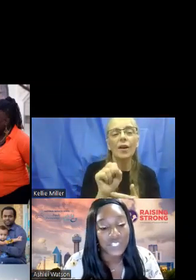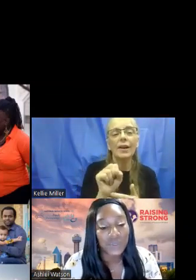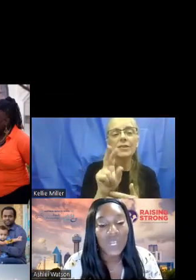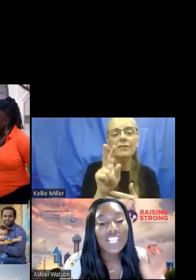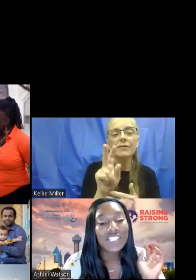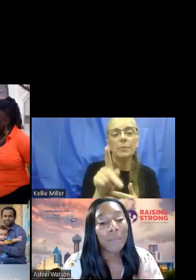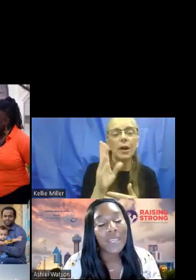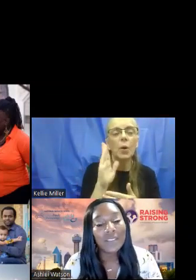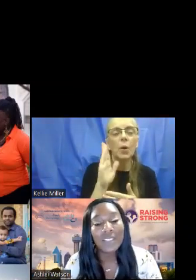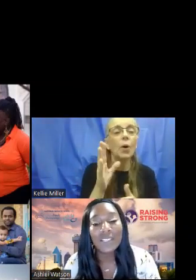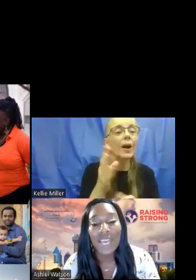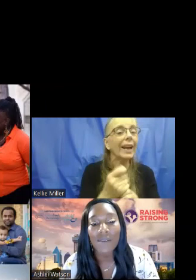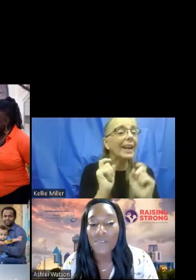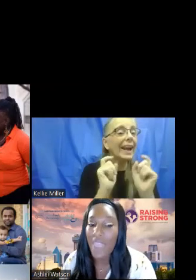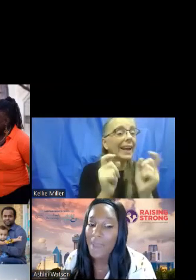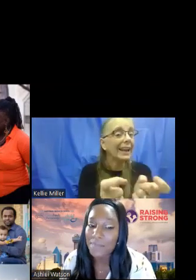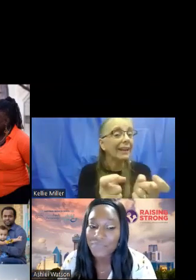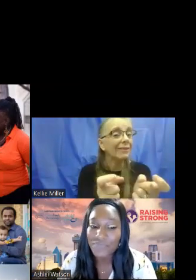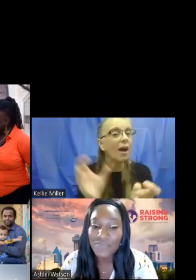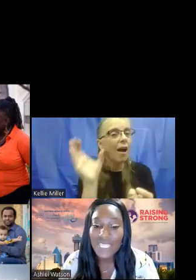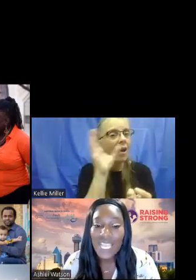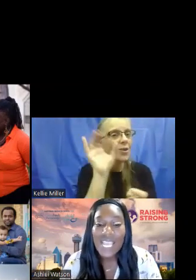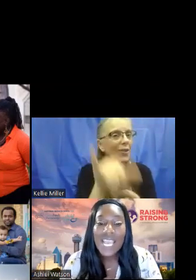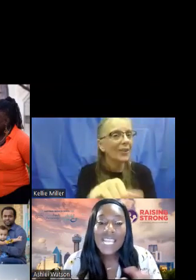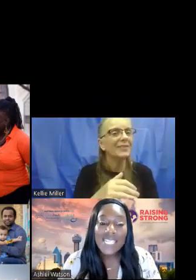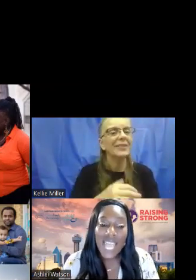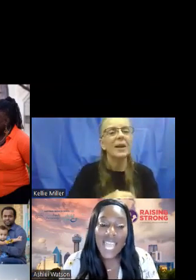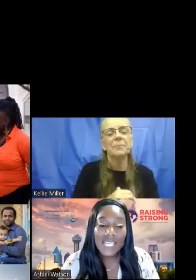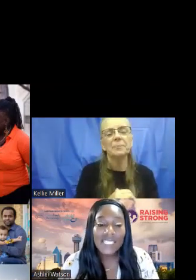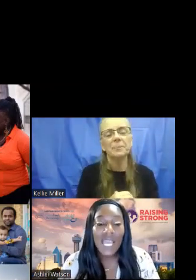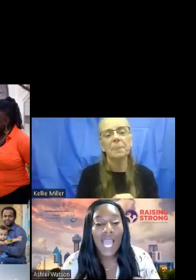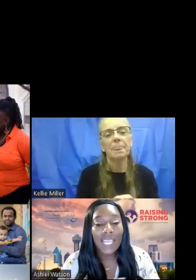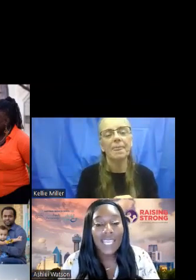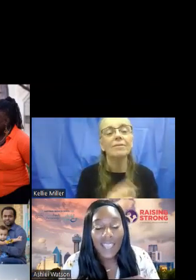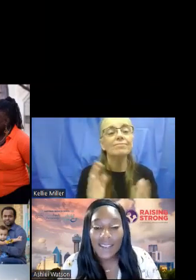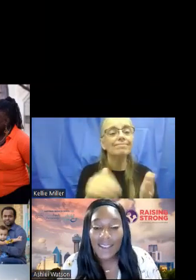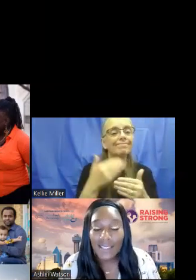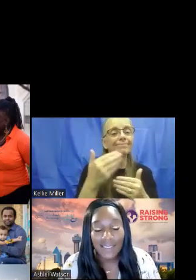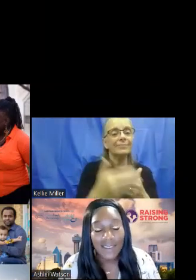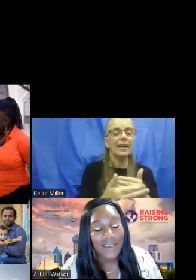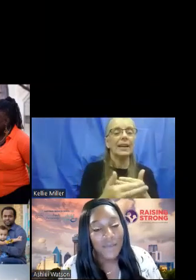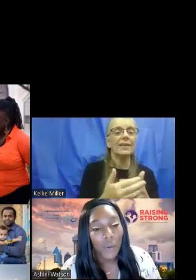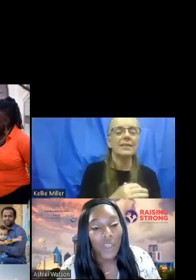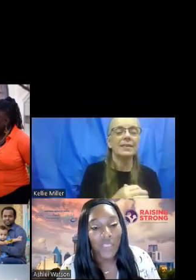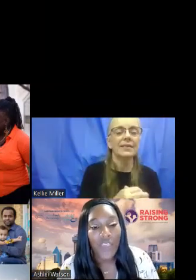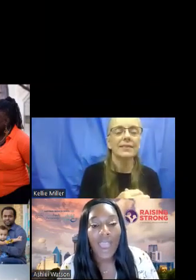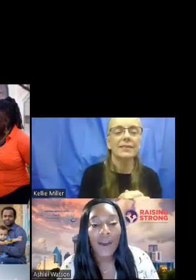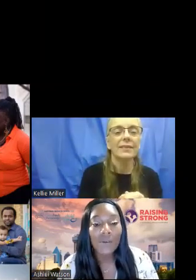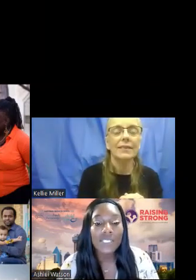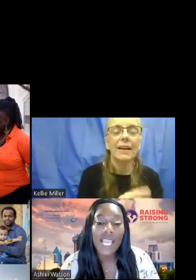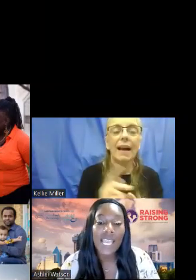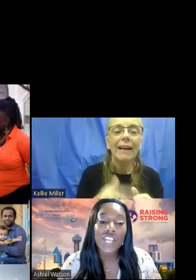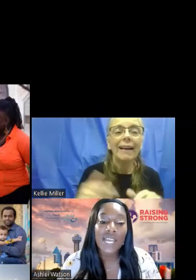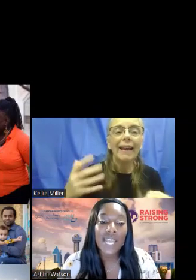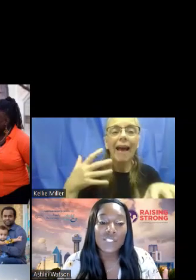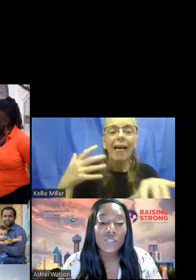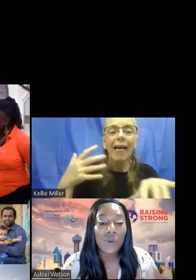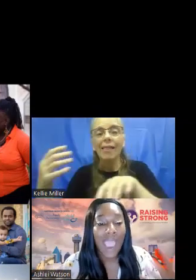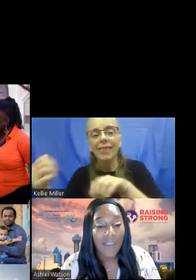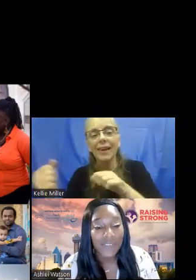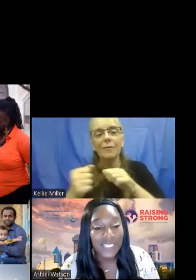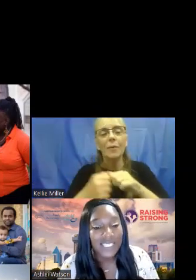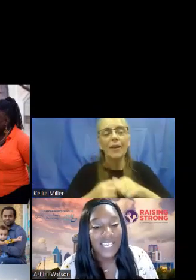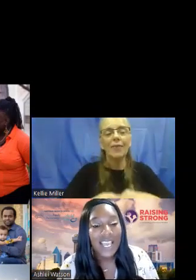gift soon. So be on the lookout for that. Next, I cannot leave without a shout out